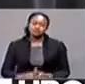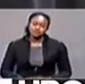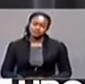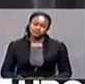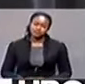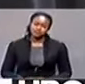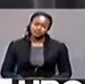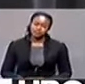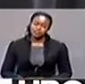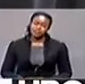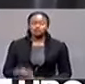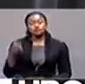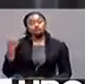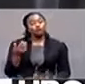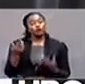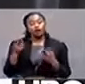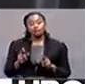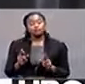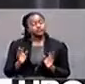I hadn't seen it before.